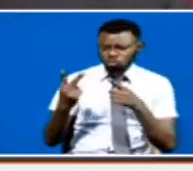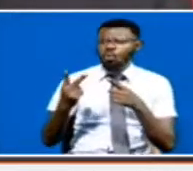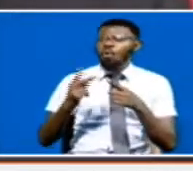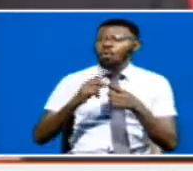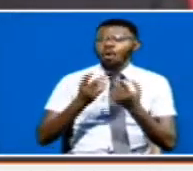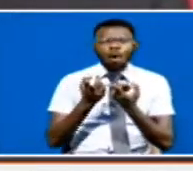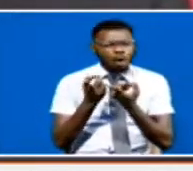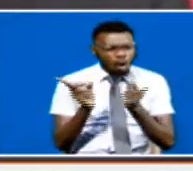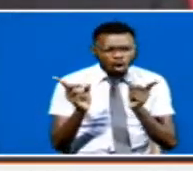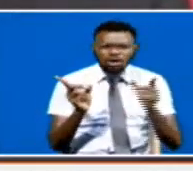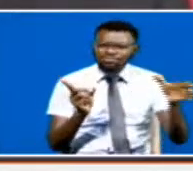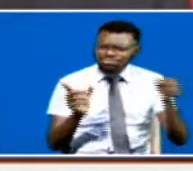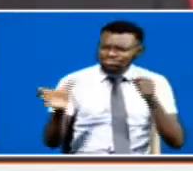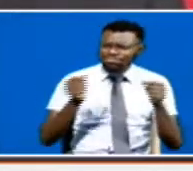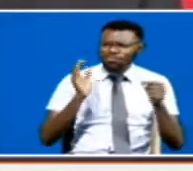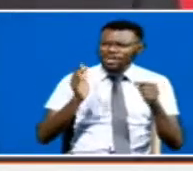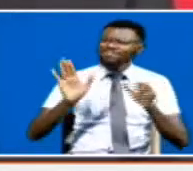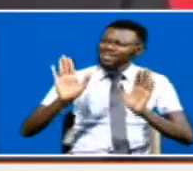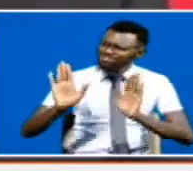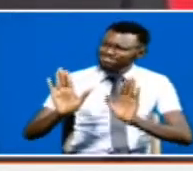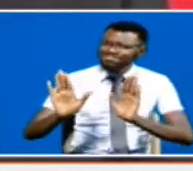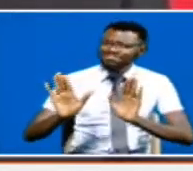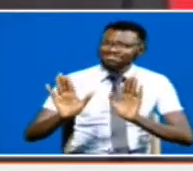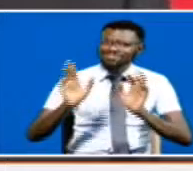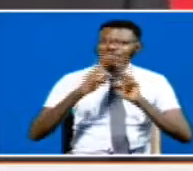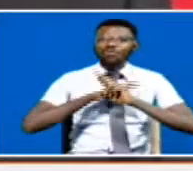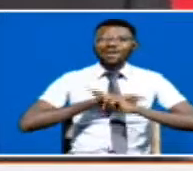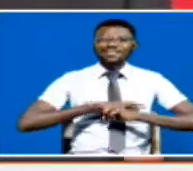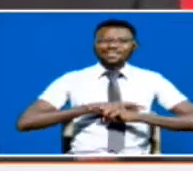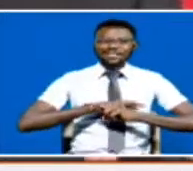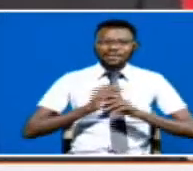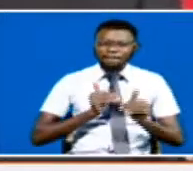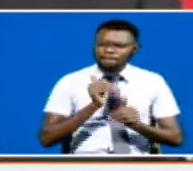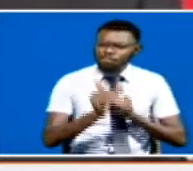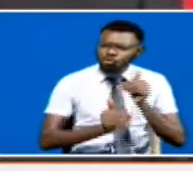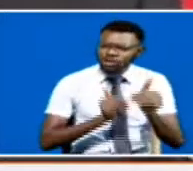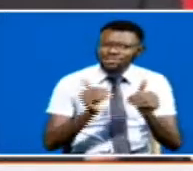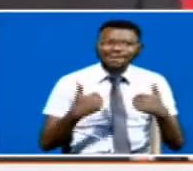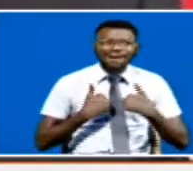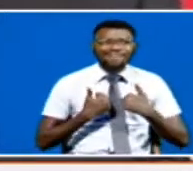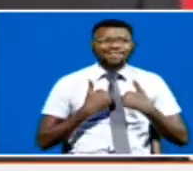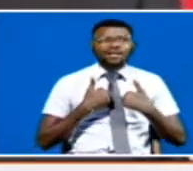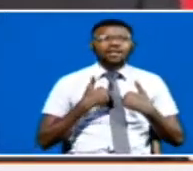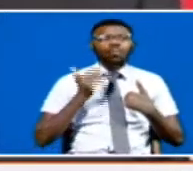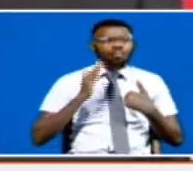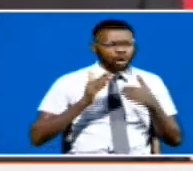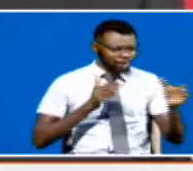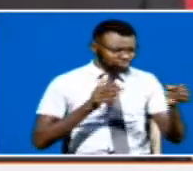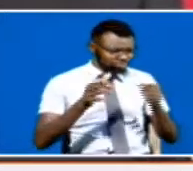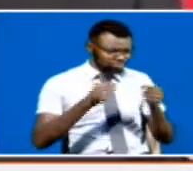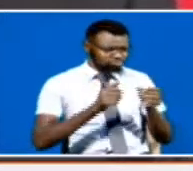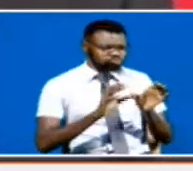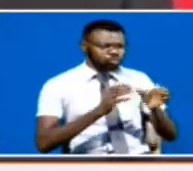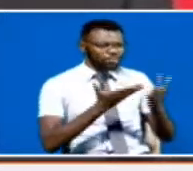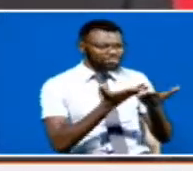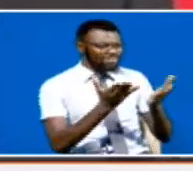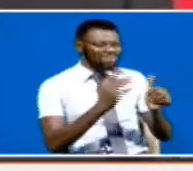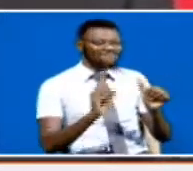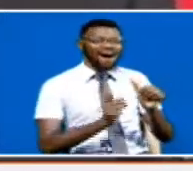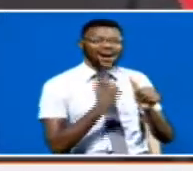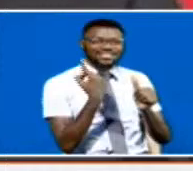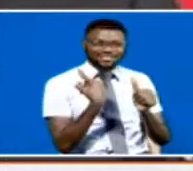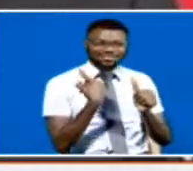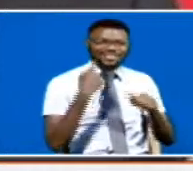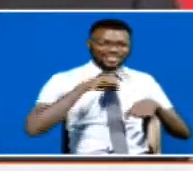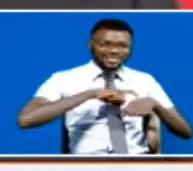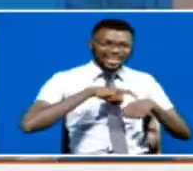So they need to relax, they need to go through the process. They will have the first priority when we hire